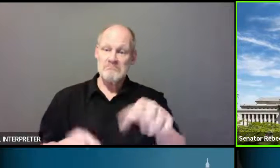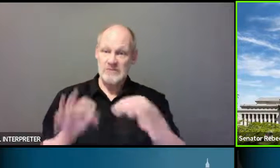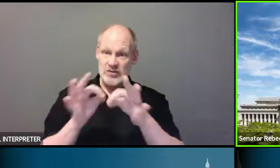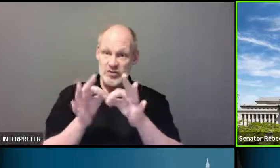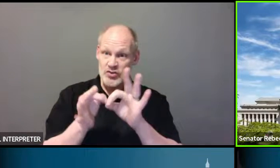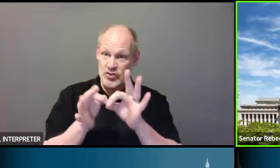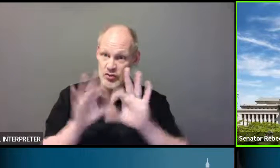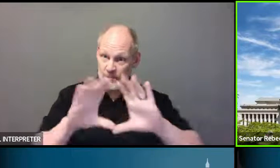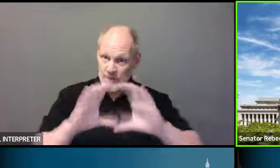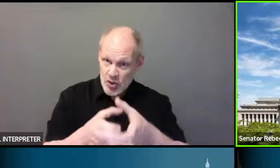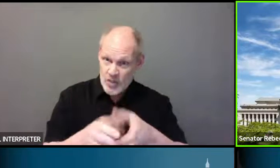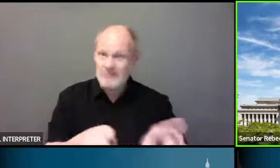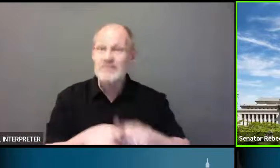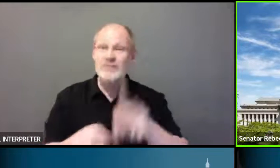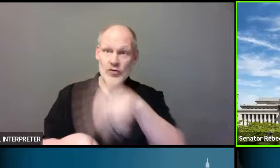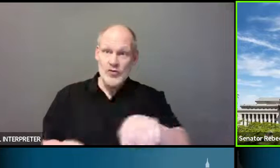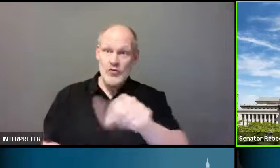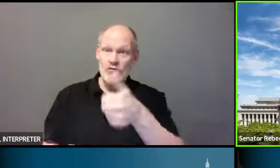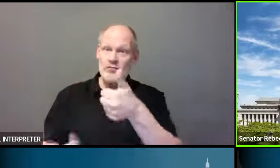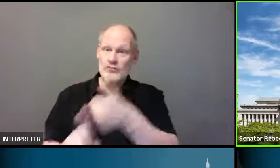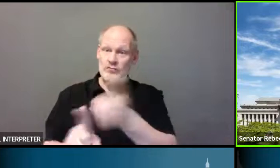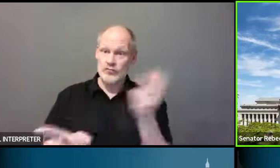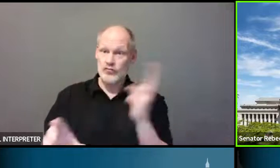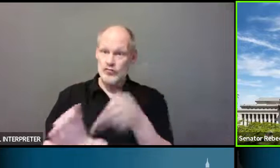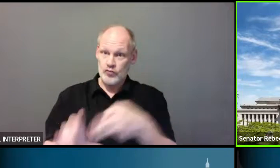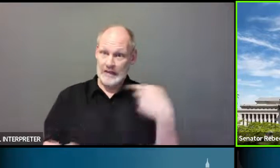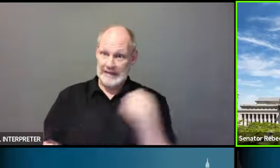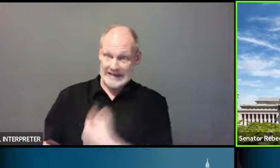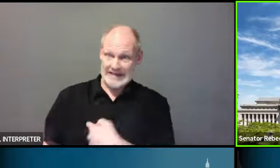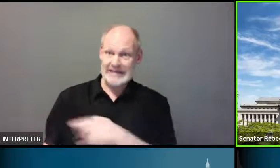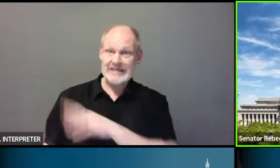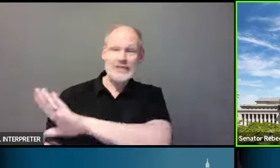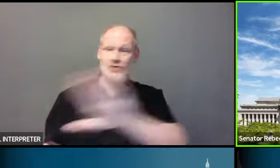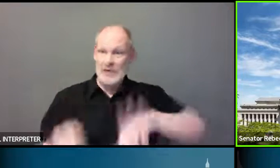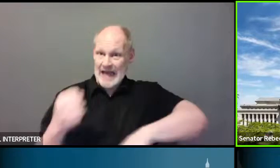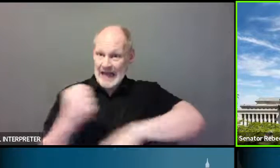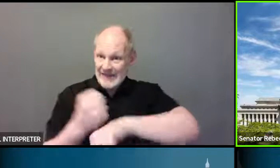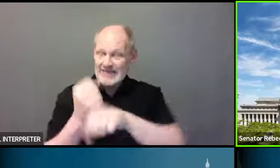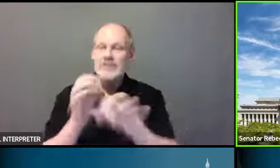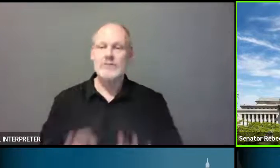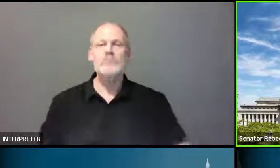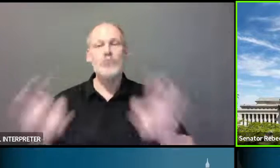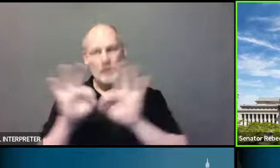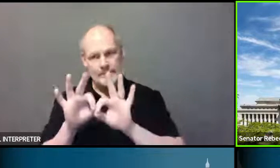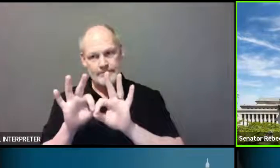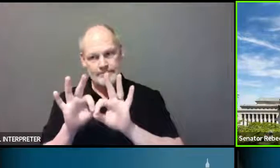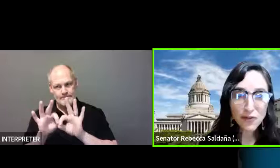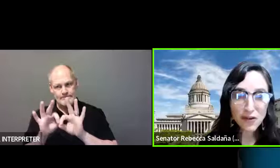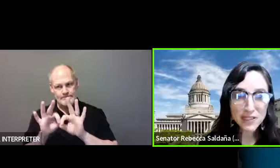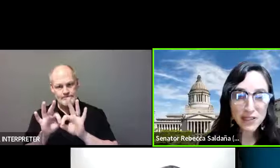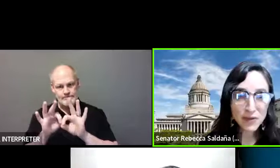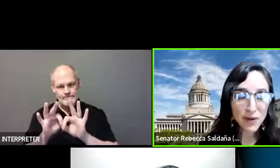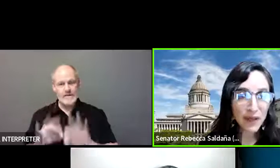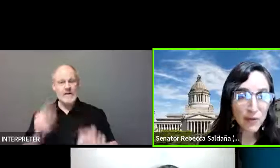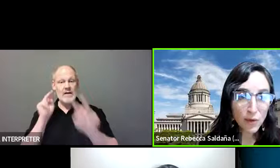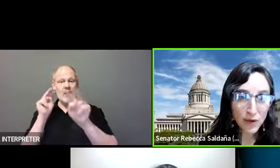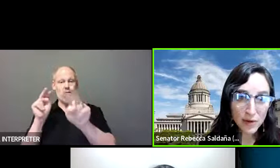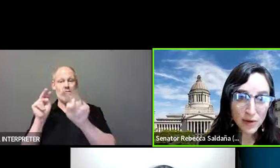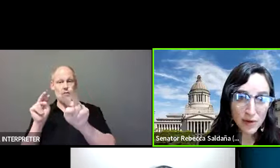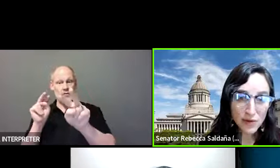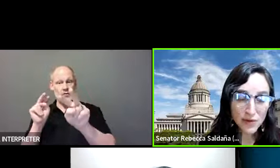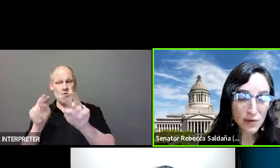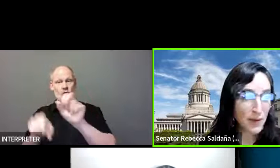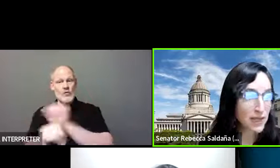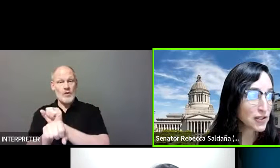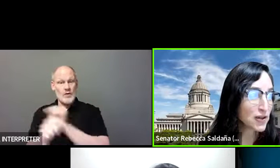those who have joined us today. It is, your advocacy is important. And I look forward to working